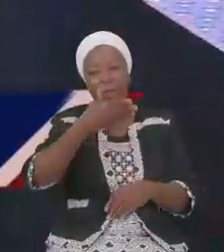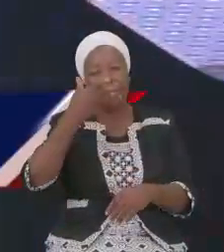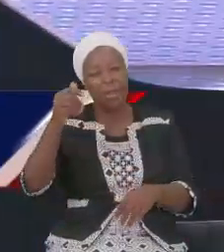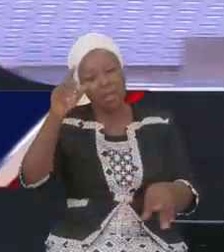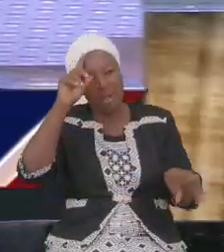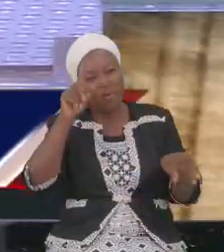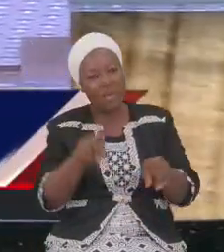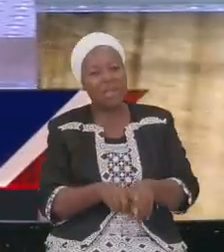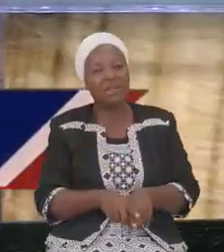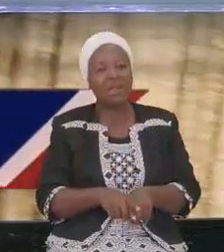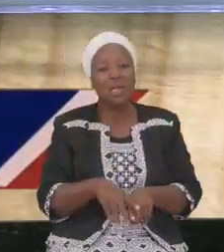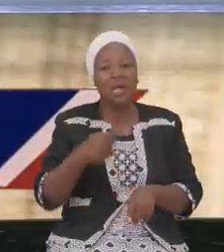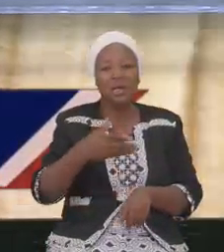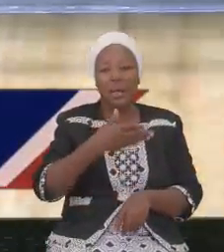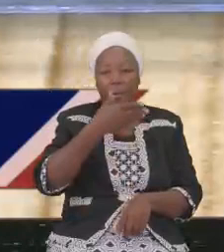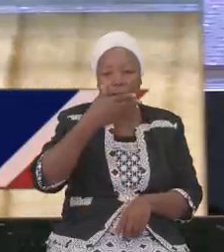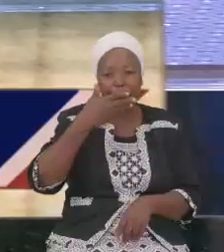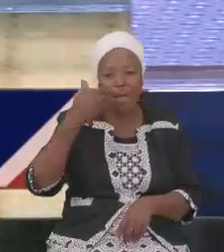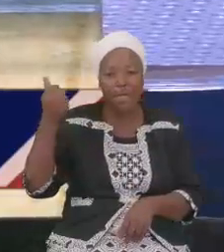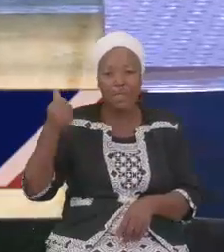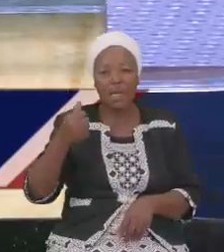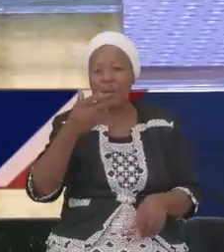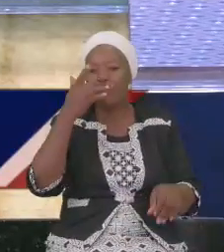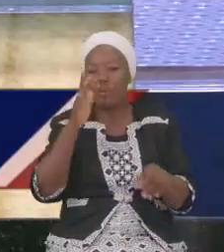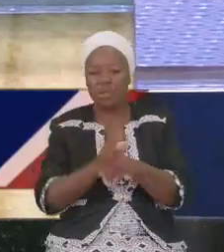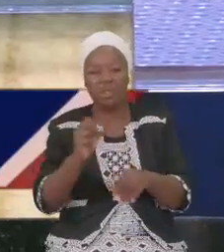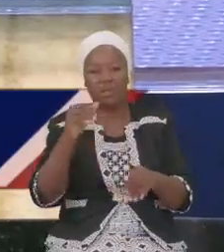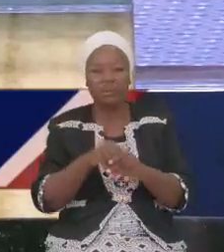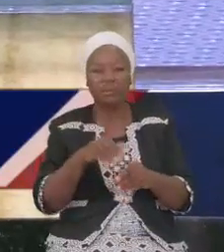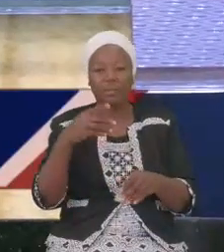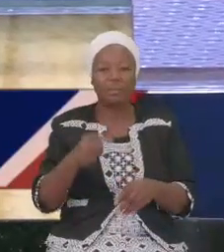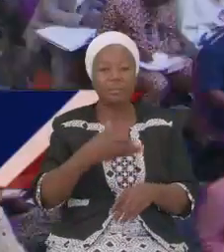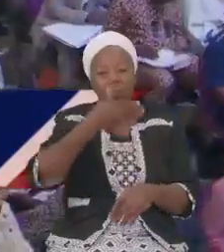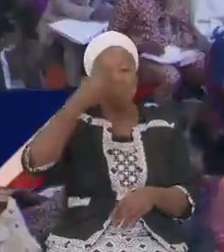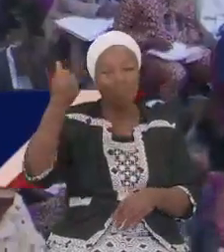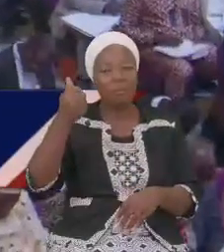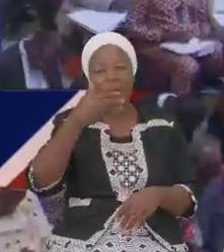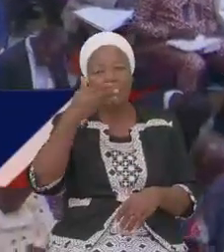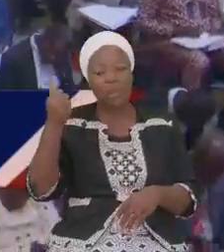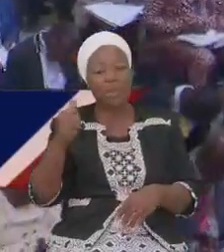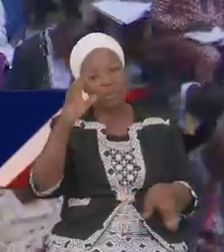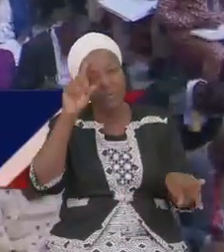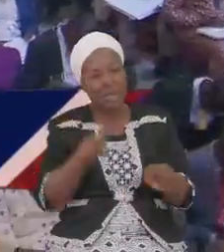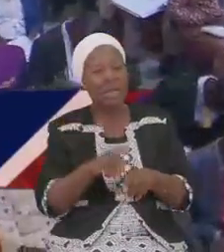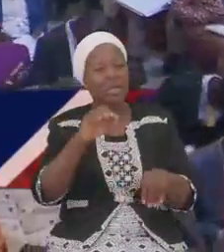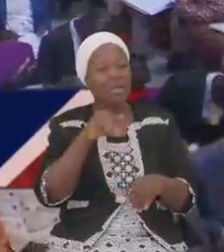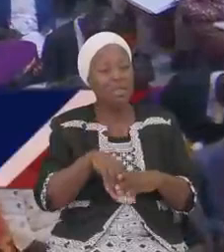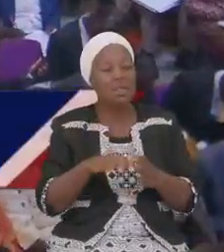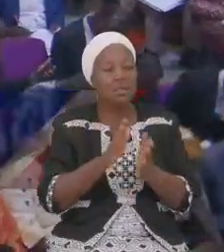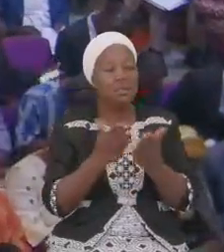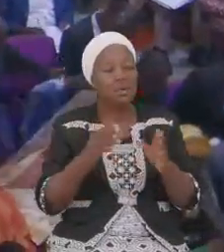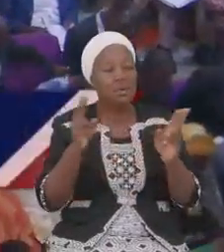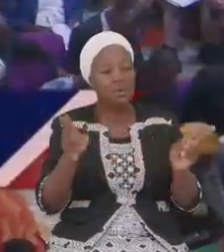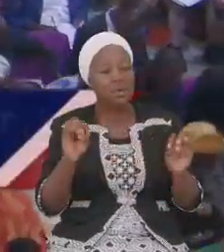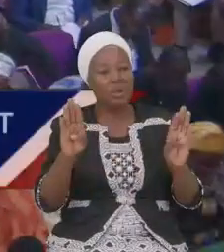better promises in the better covenant. We're looking at Hebrews again,